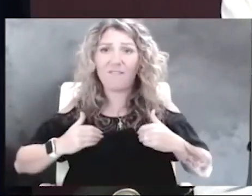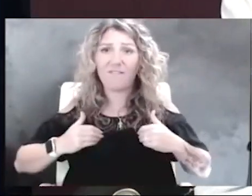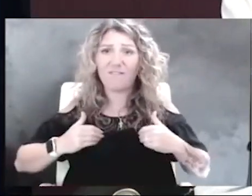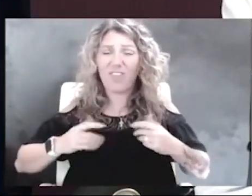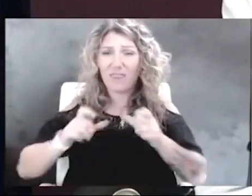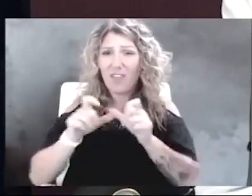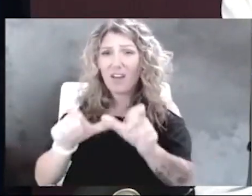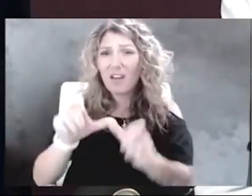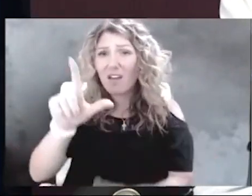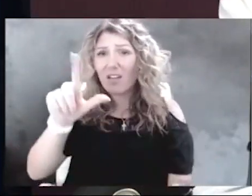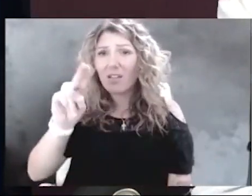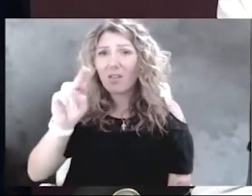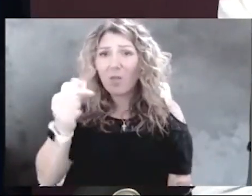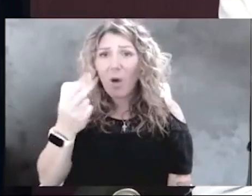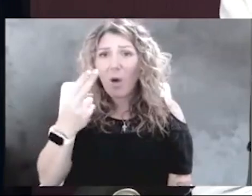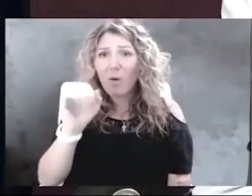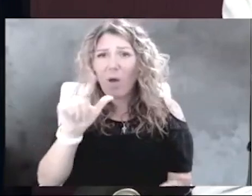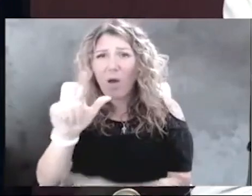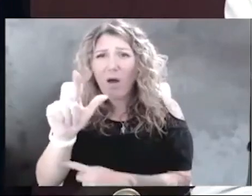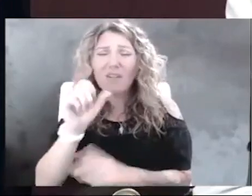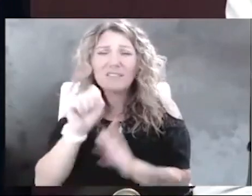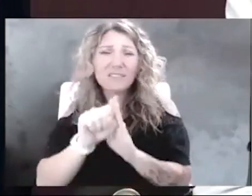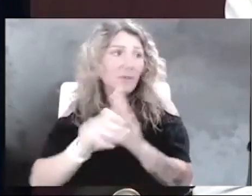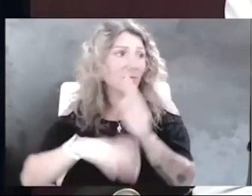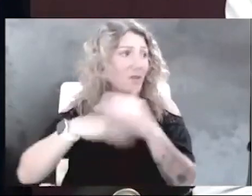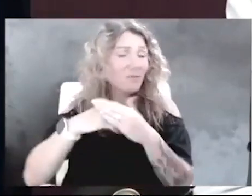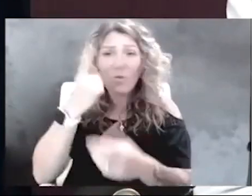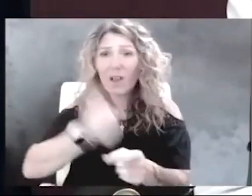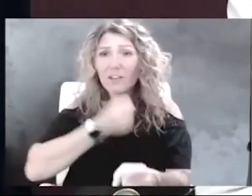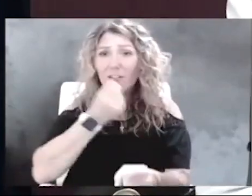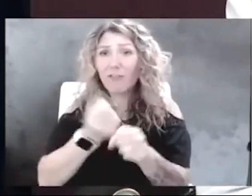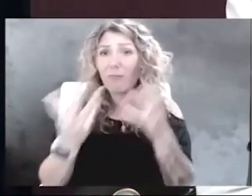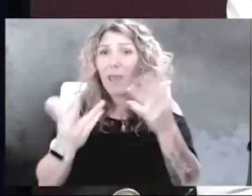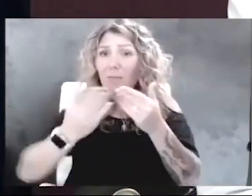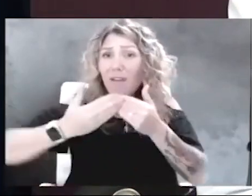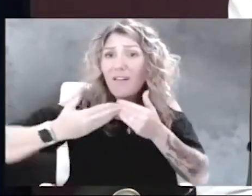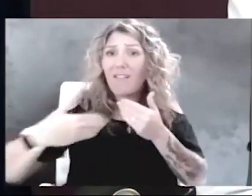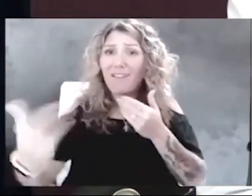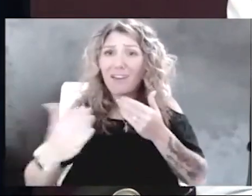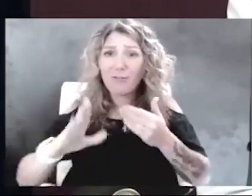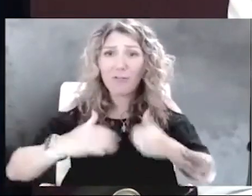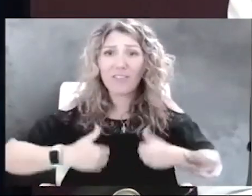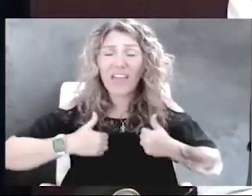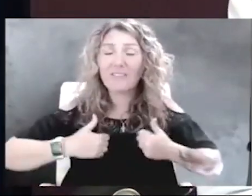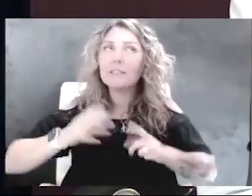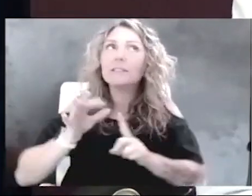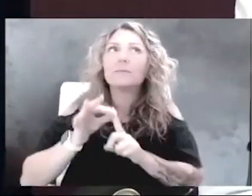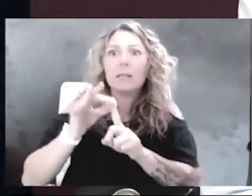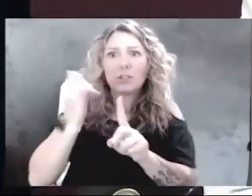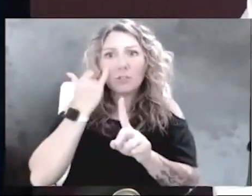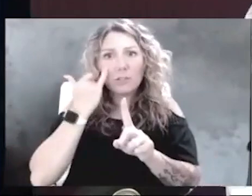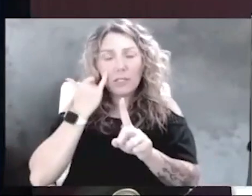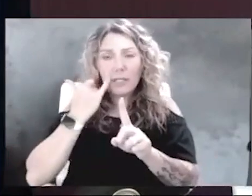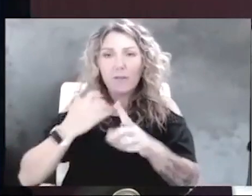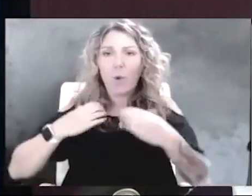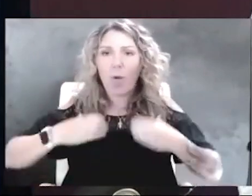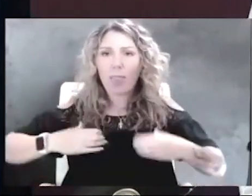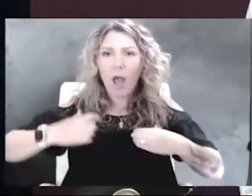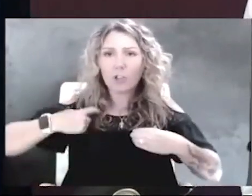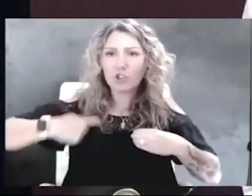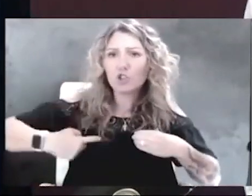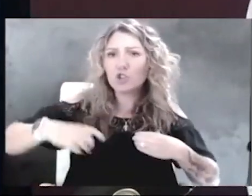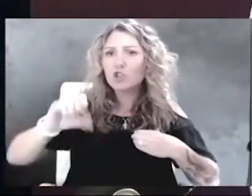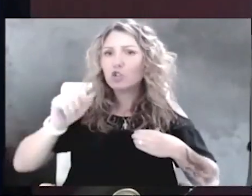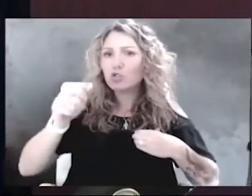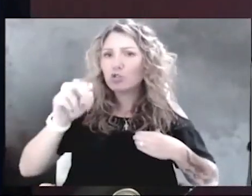have some symptoms for up to a year, and you may have it for the rest of your life, especially if you have lung scarring. Geez, compare that against the risk of the vaccine. It's just,